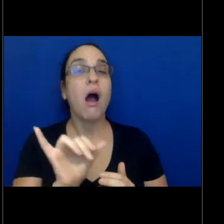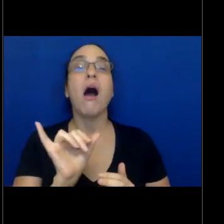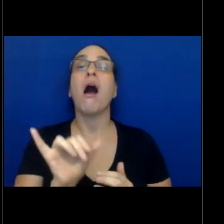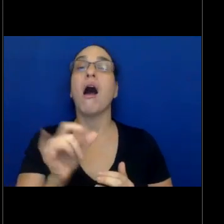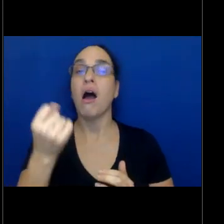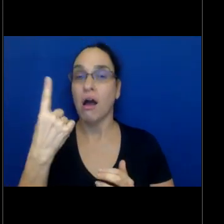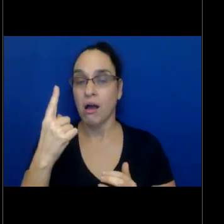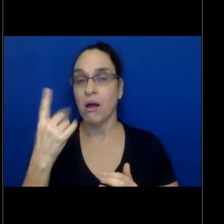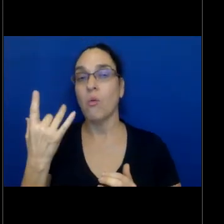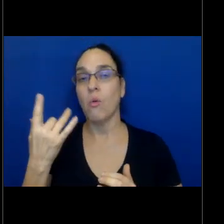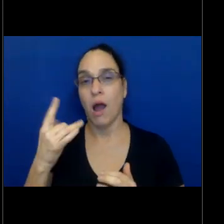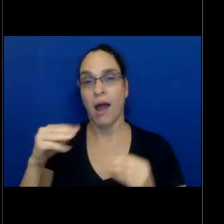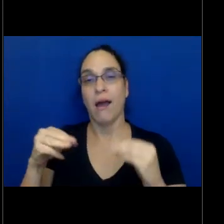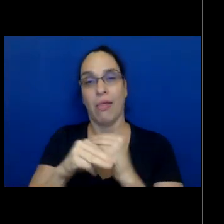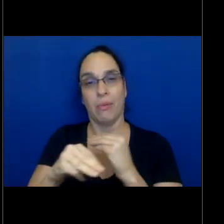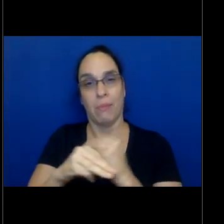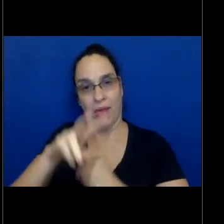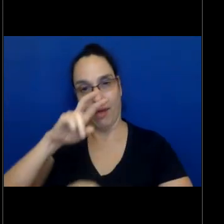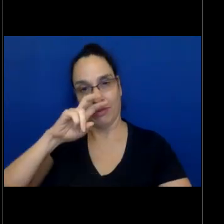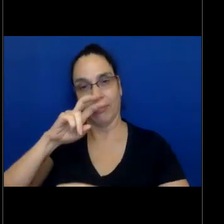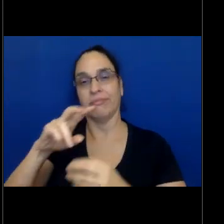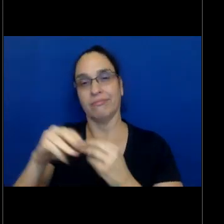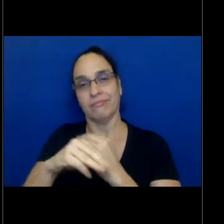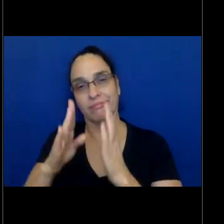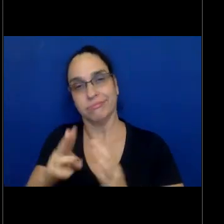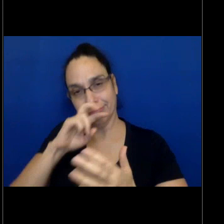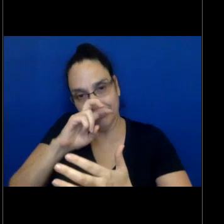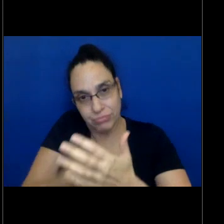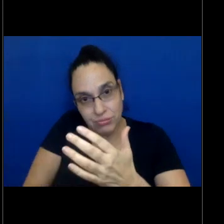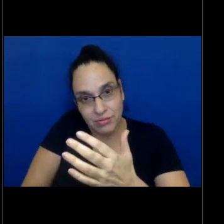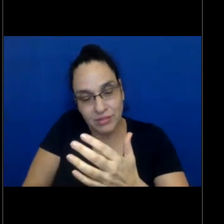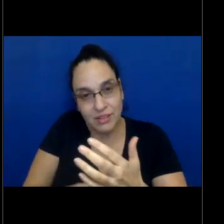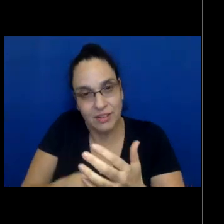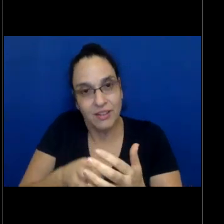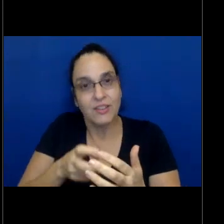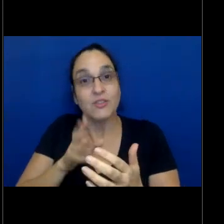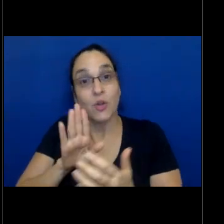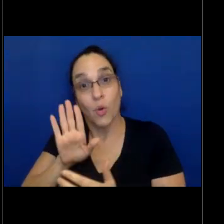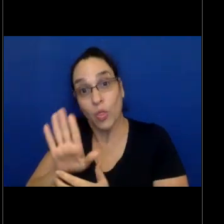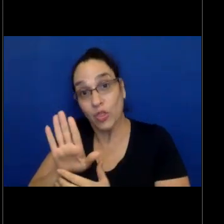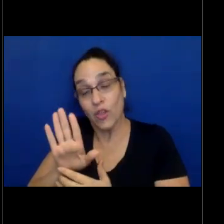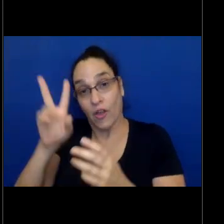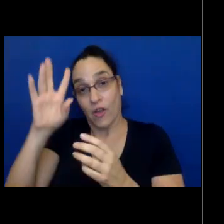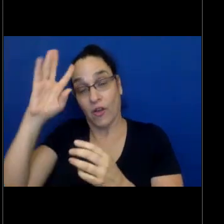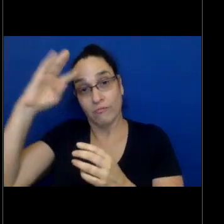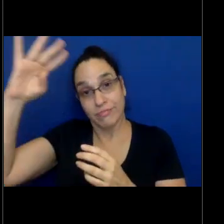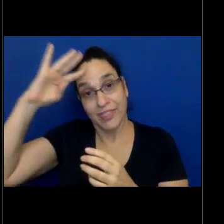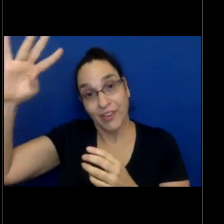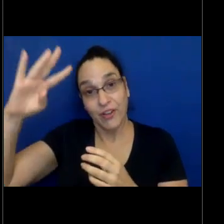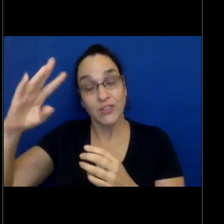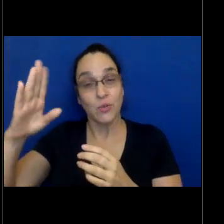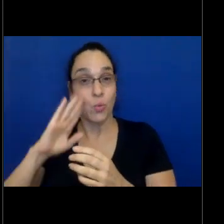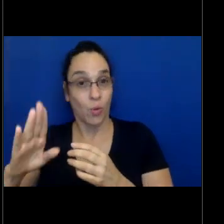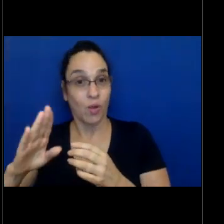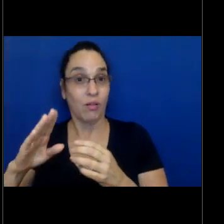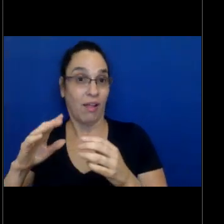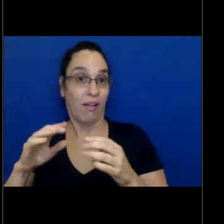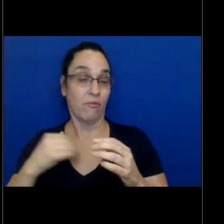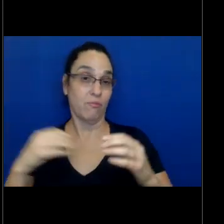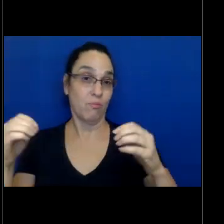mathematician did what they did. Okay, such that their ideas would be more influential, and that would impact future generations of